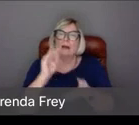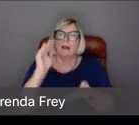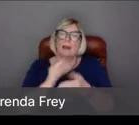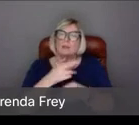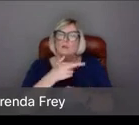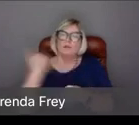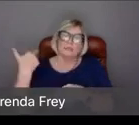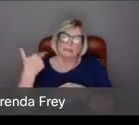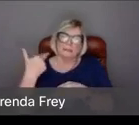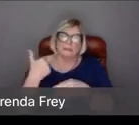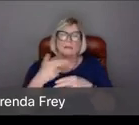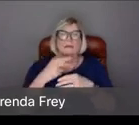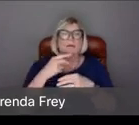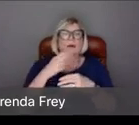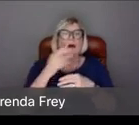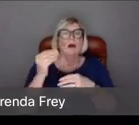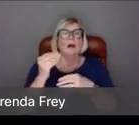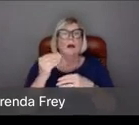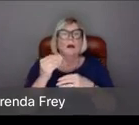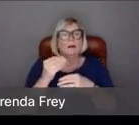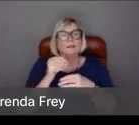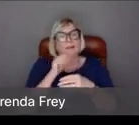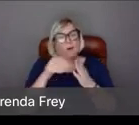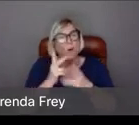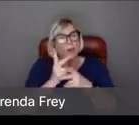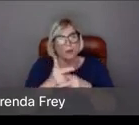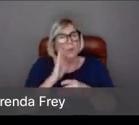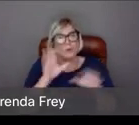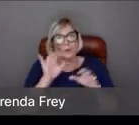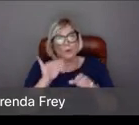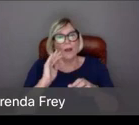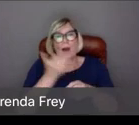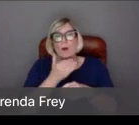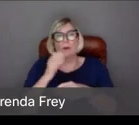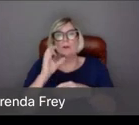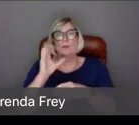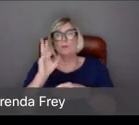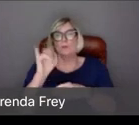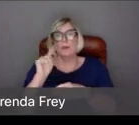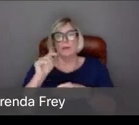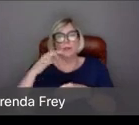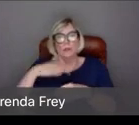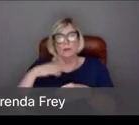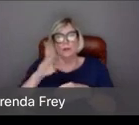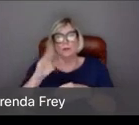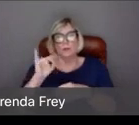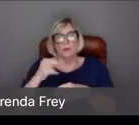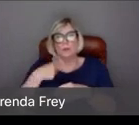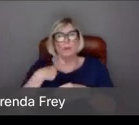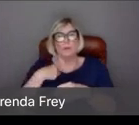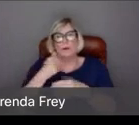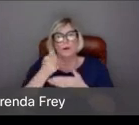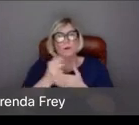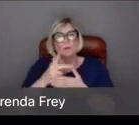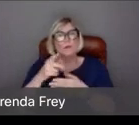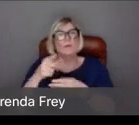So, and not all lenders do that. You know, our credit union, we don't actually change the rate based on score. If we approve you, we give you the same rate,